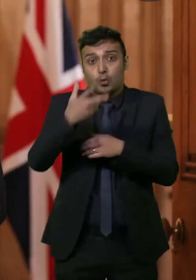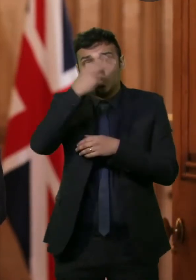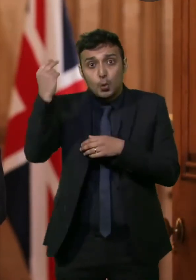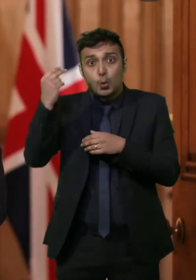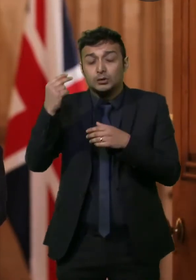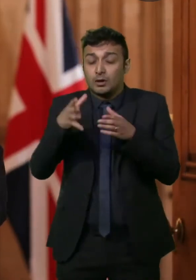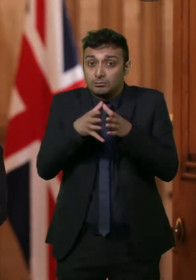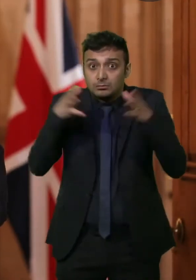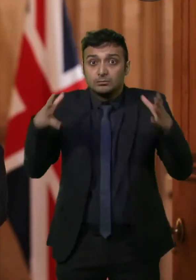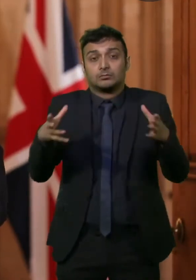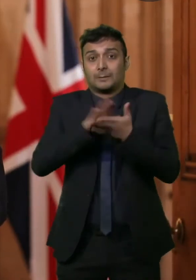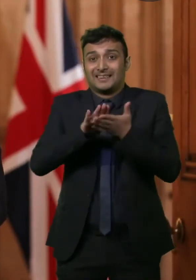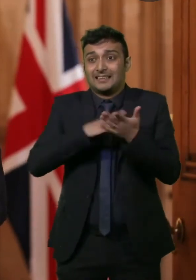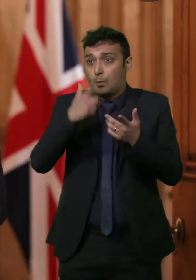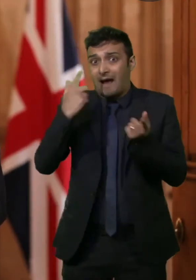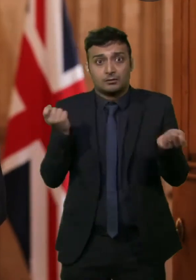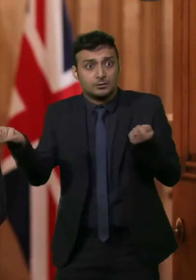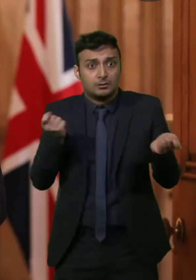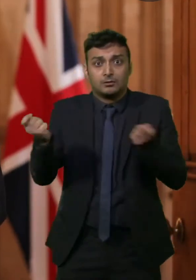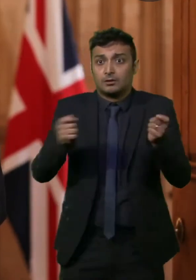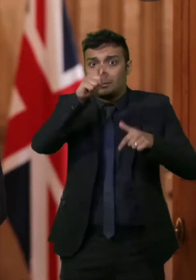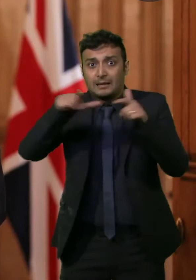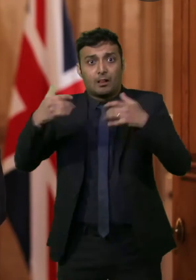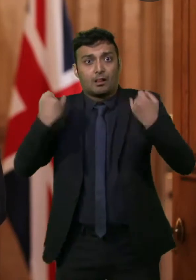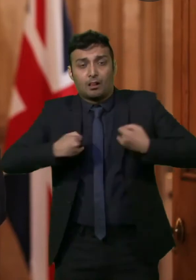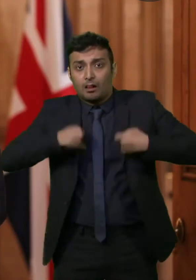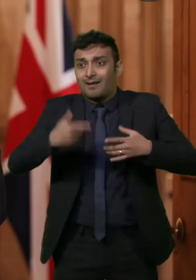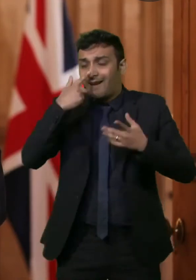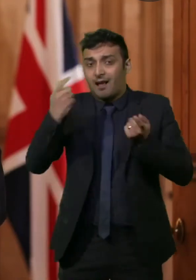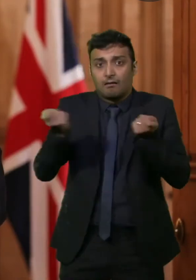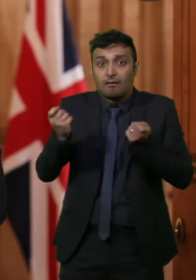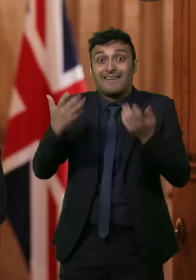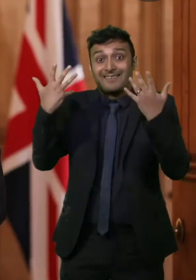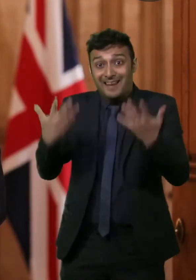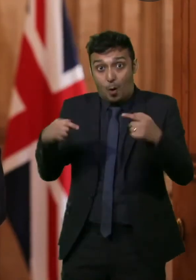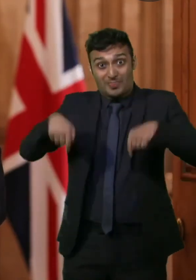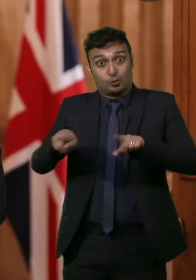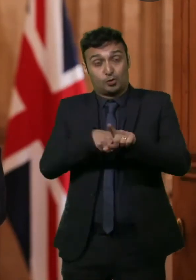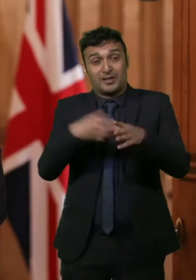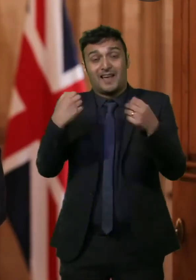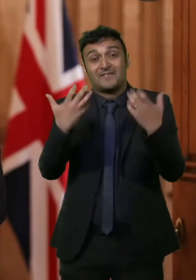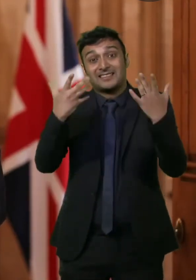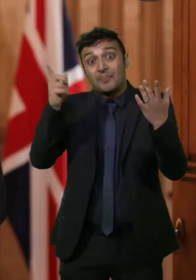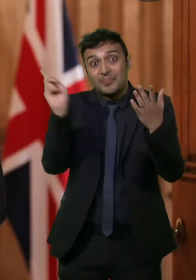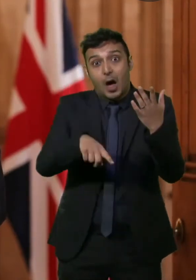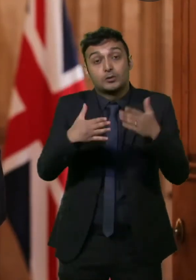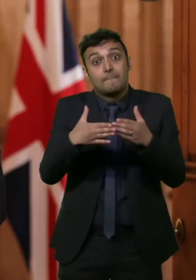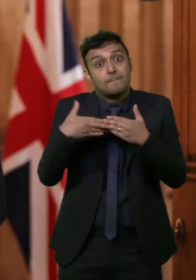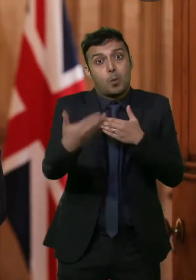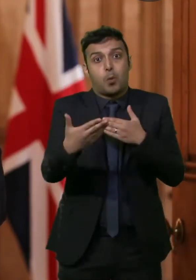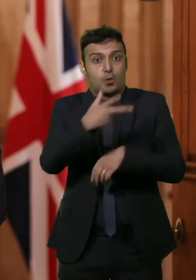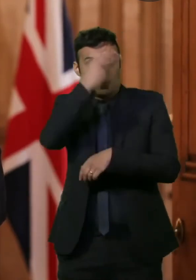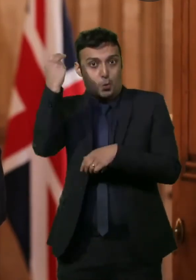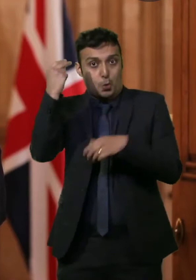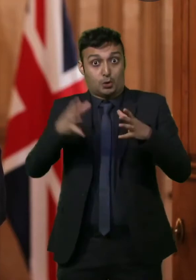everything else. And there are 10,000 more now this year than there were last year, and that's a good thing. There's also a big increase